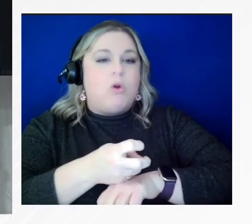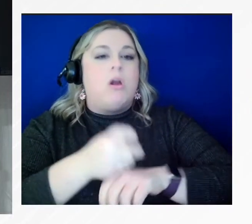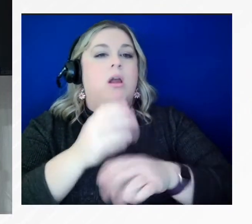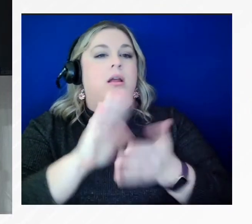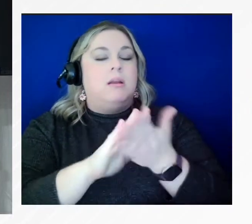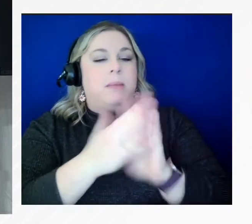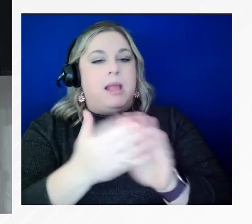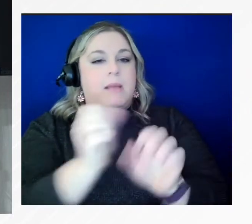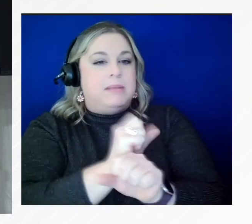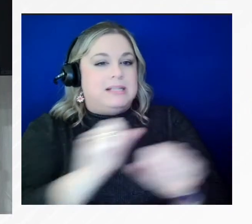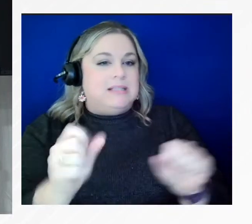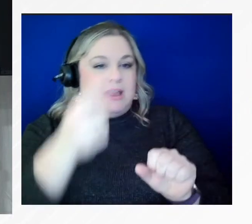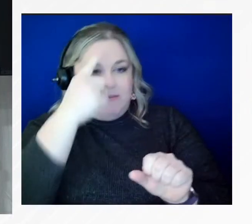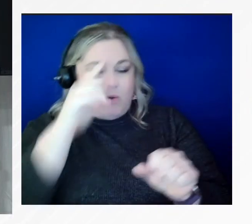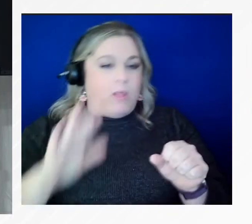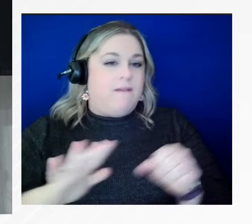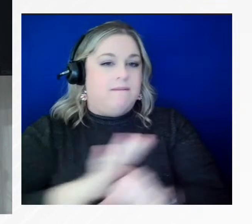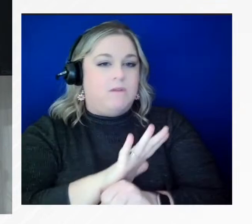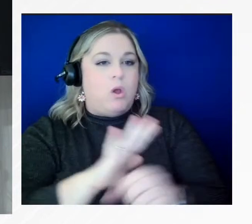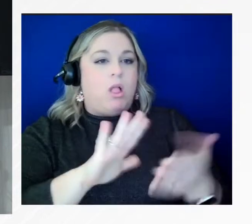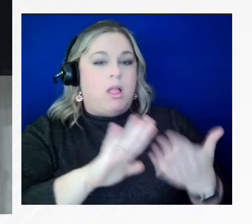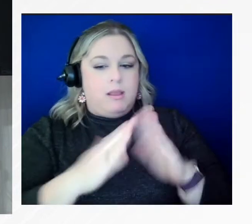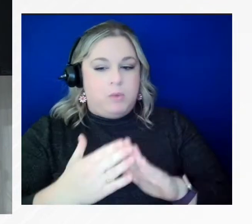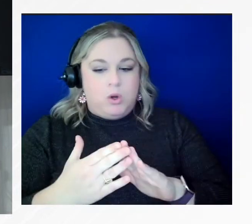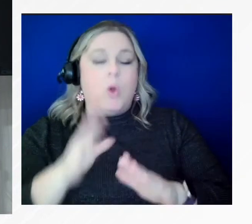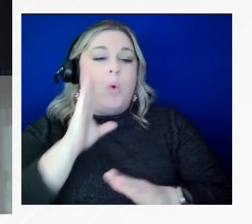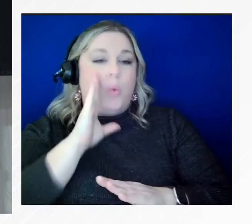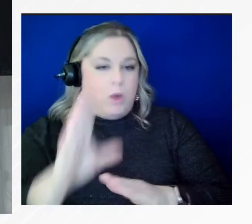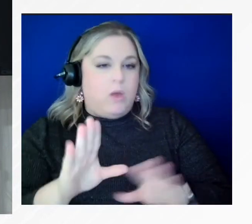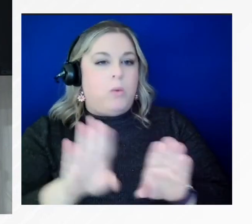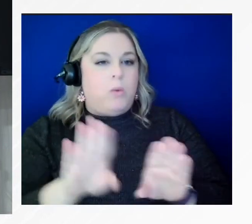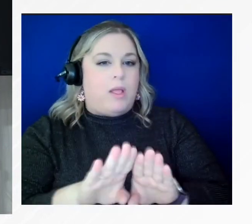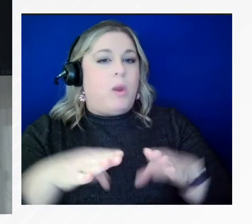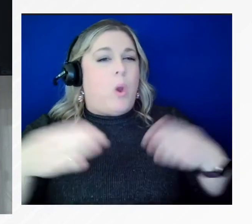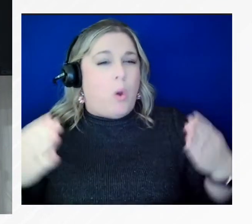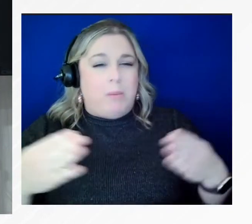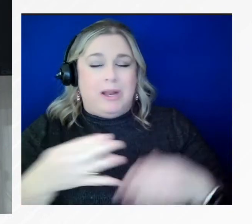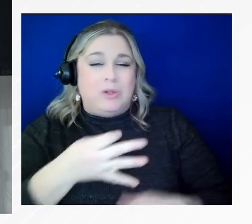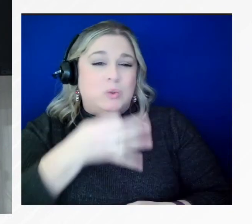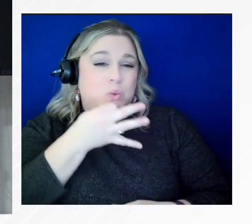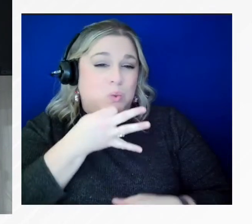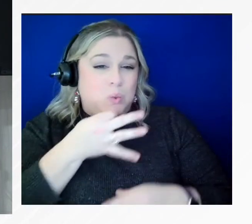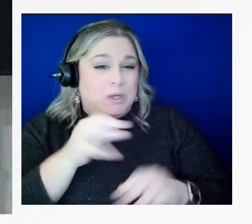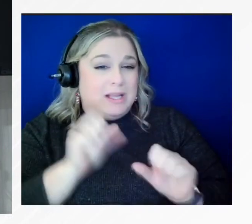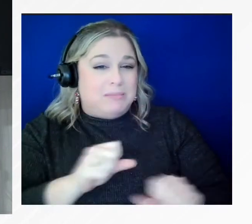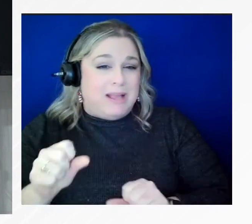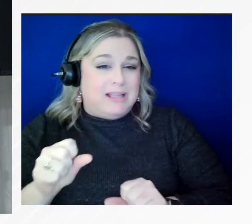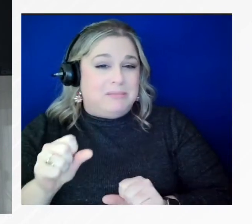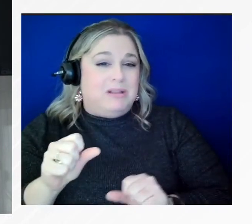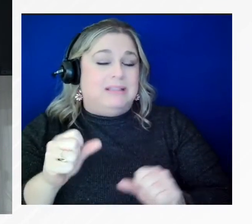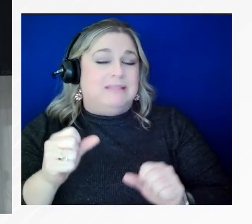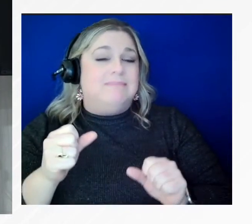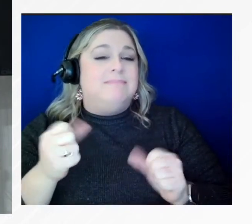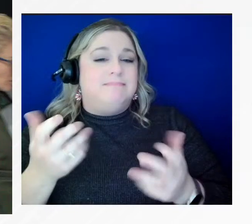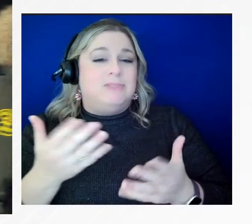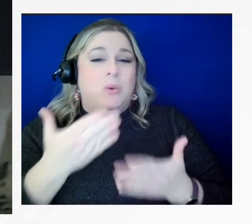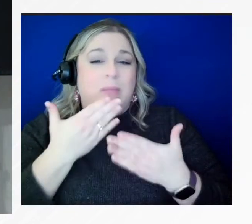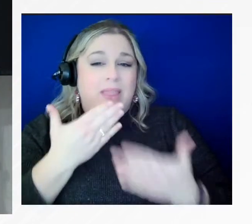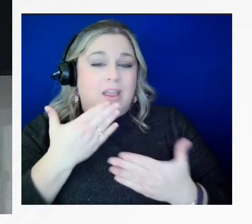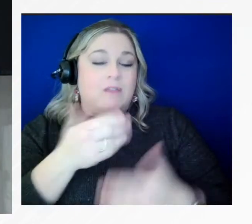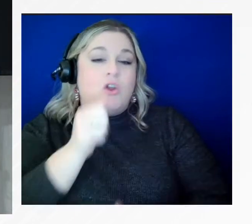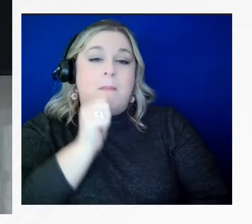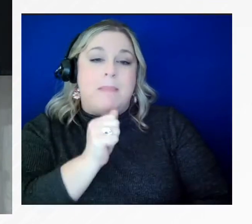entire community. We will reopen that as soon as possible. So thank you for your patience.